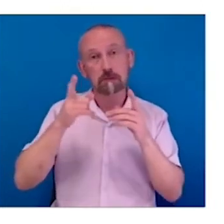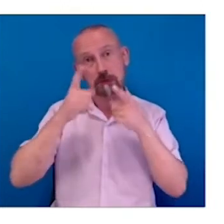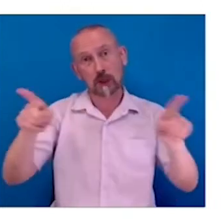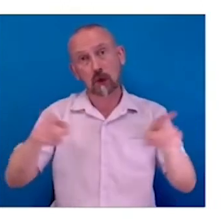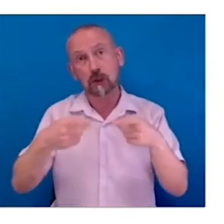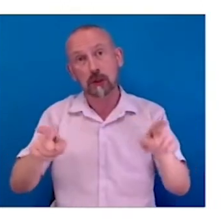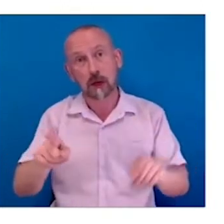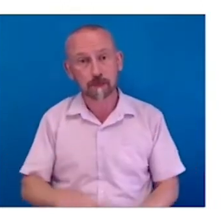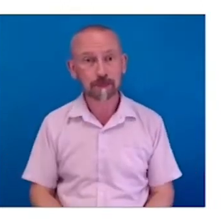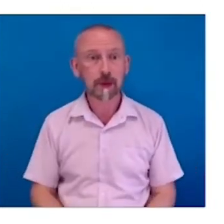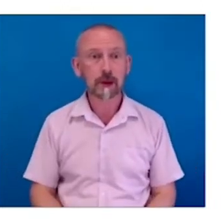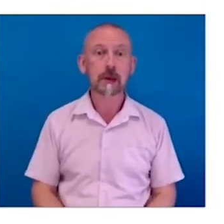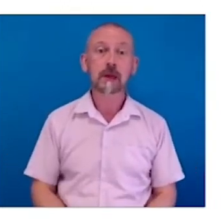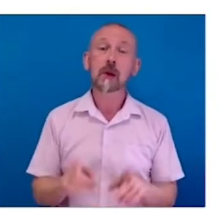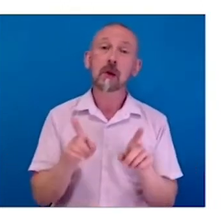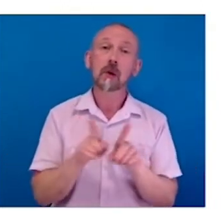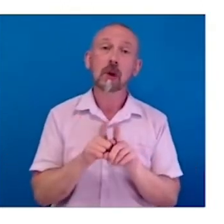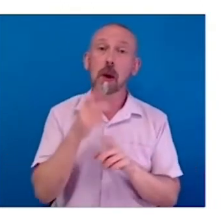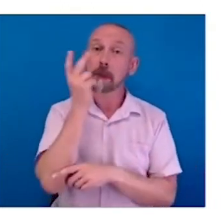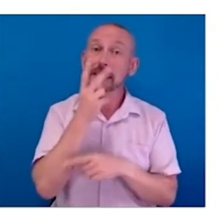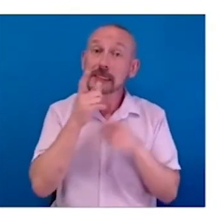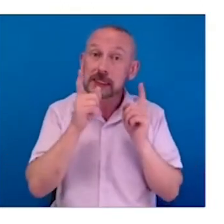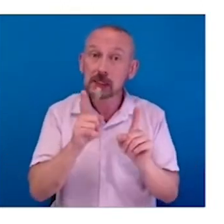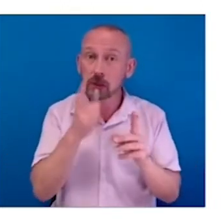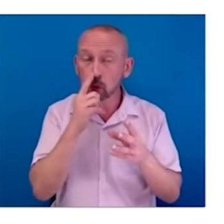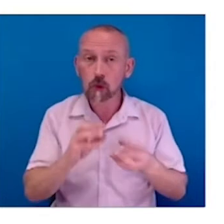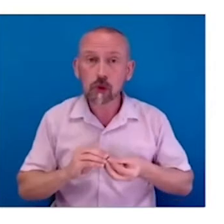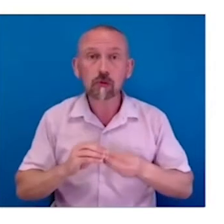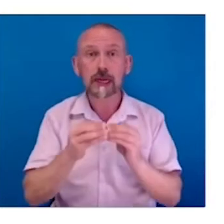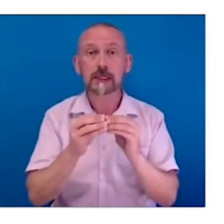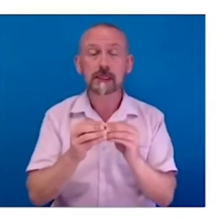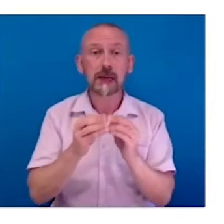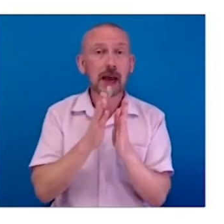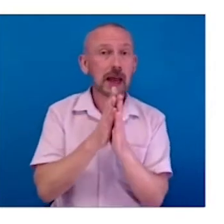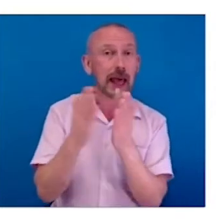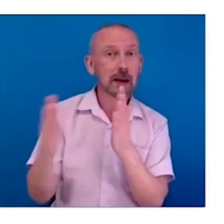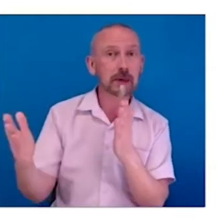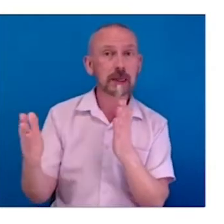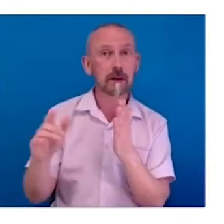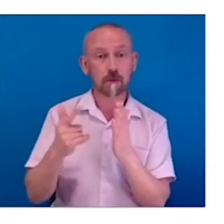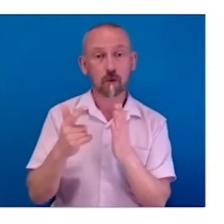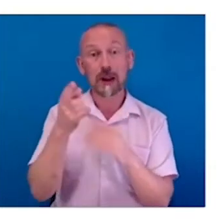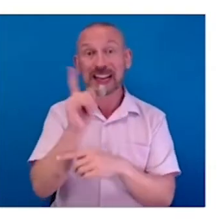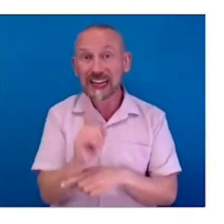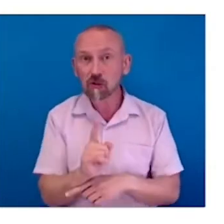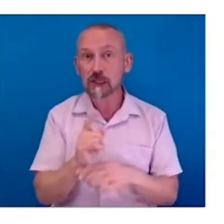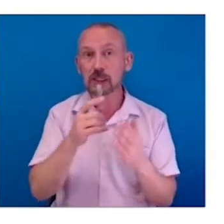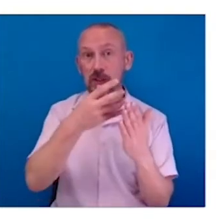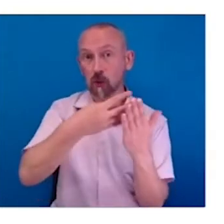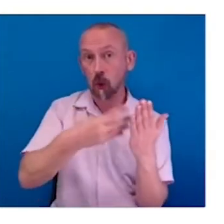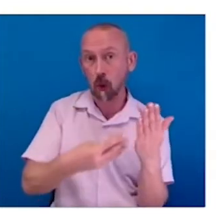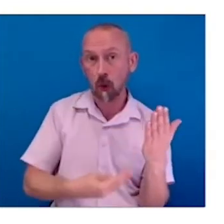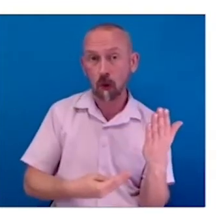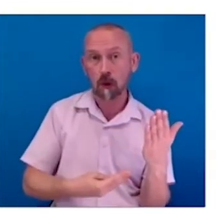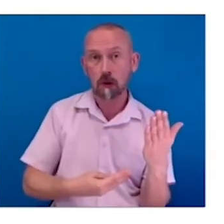a library of electronic scores for use in lessons with sighted students, negating the need to carry